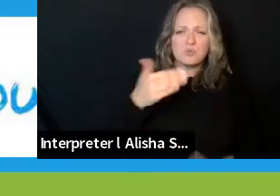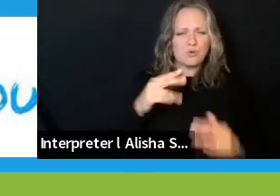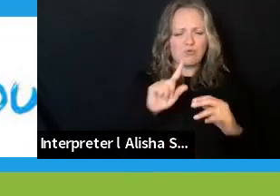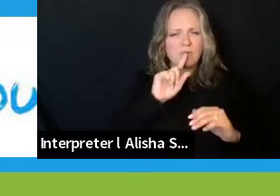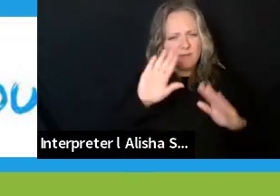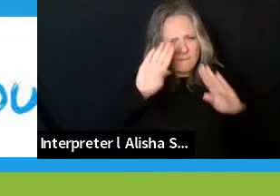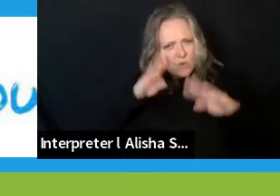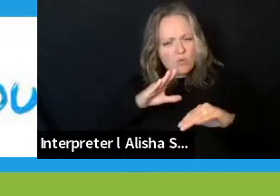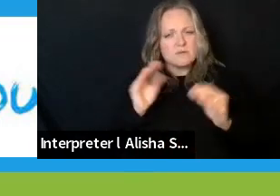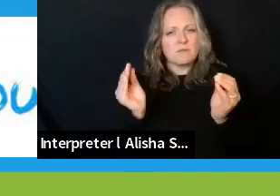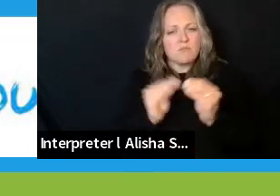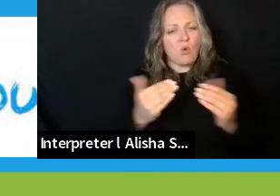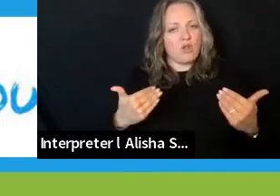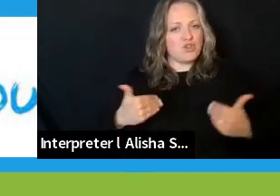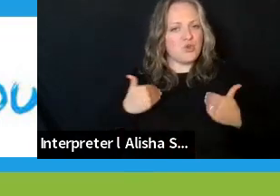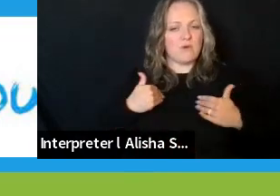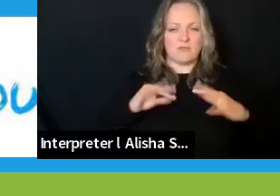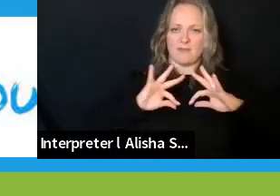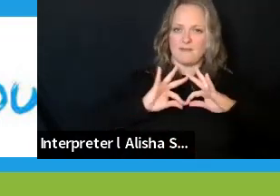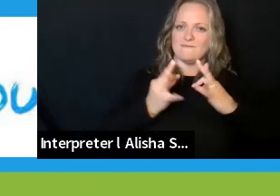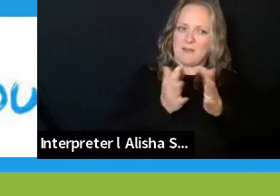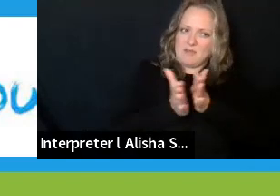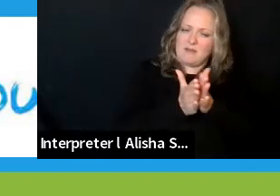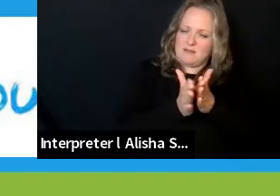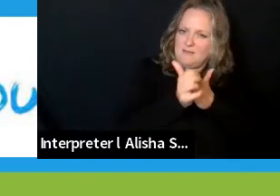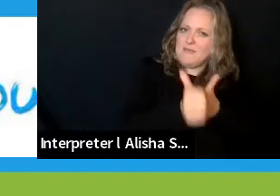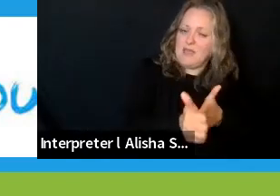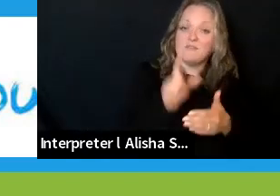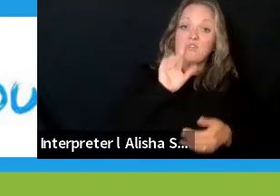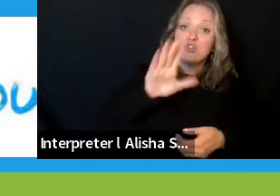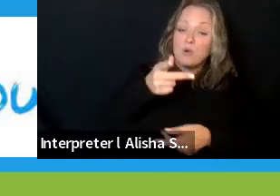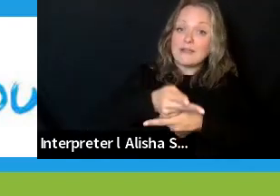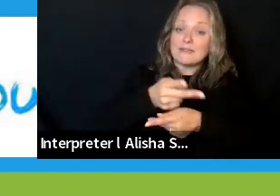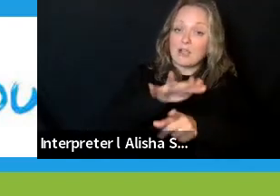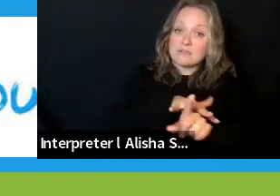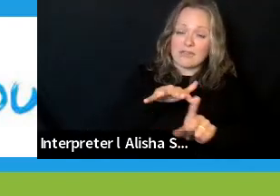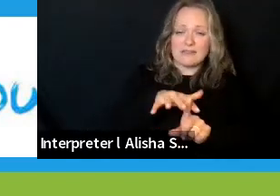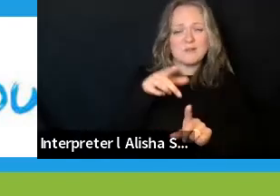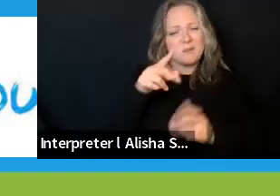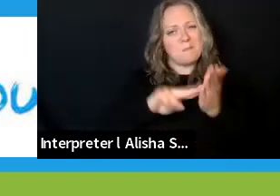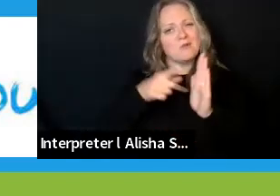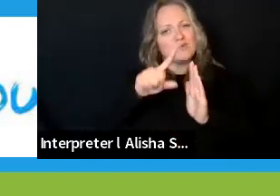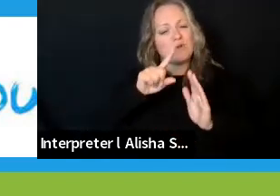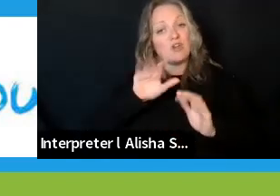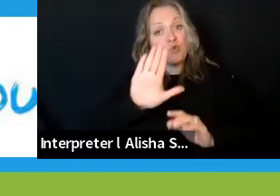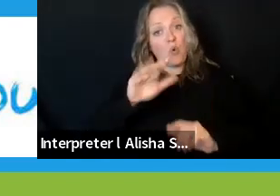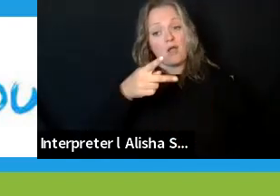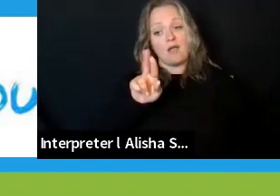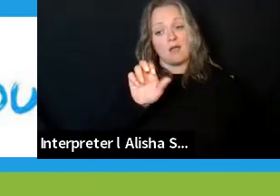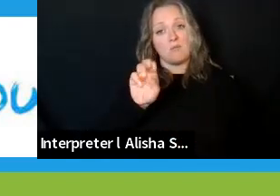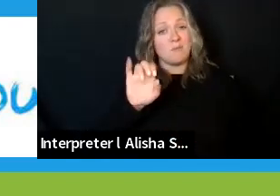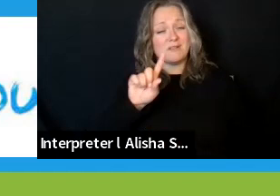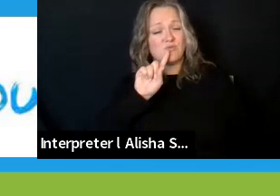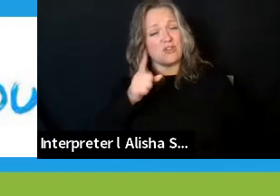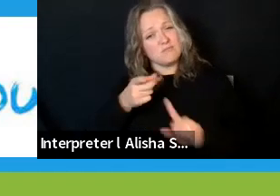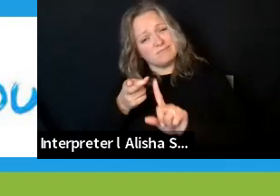being more youth and family driven in your care setting, then you're probably being strength-based as your premise. You see young